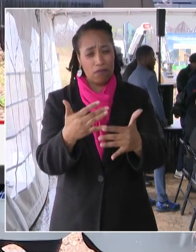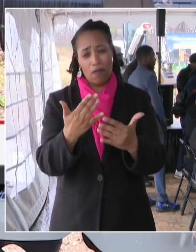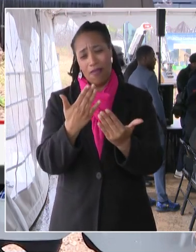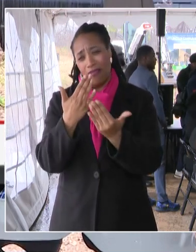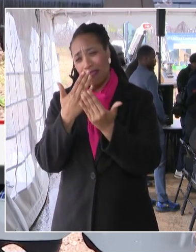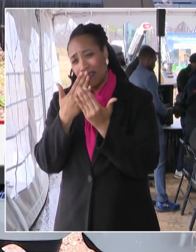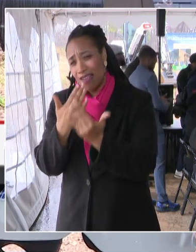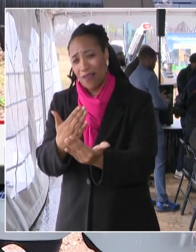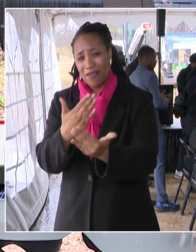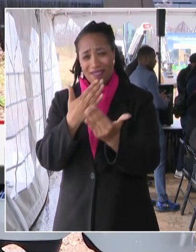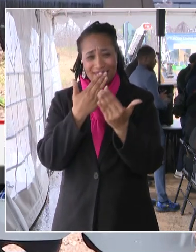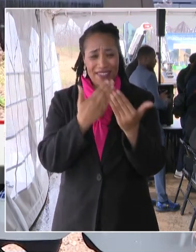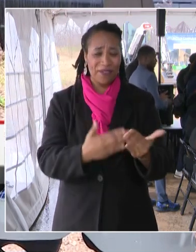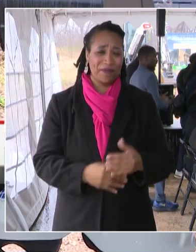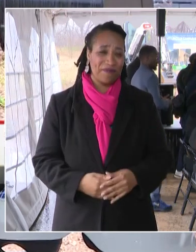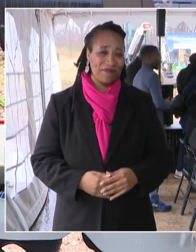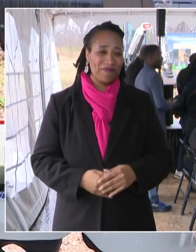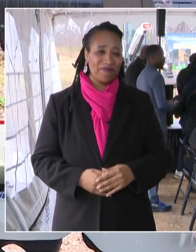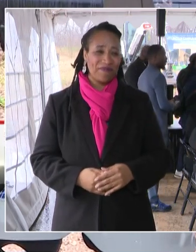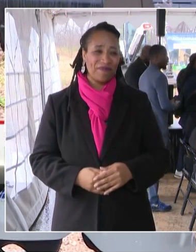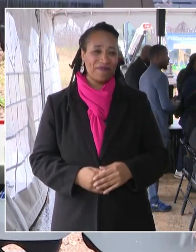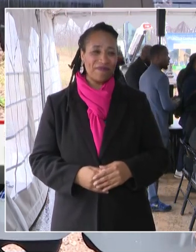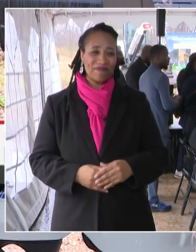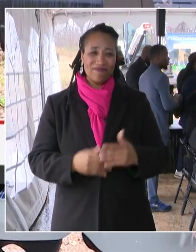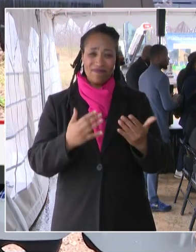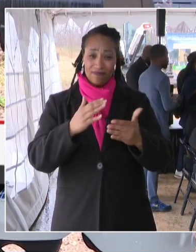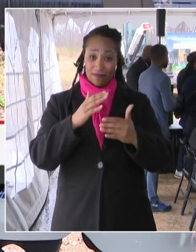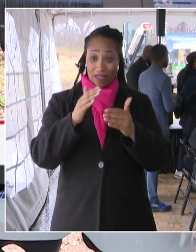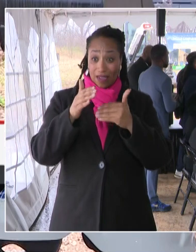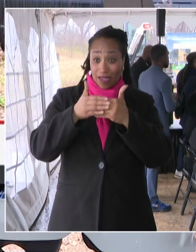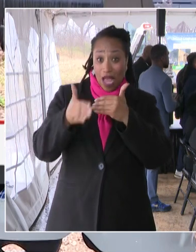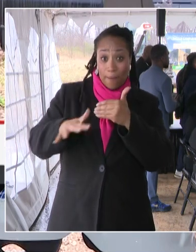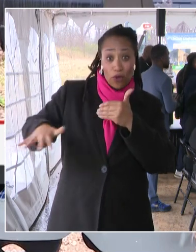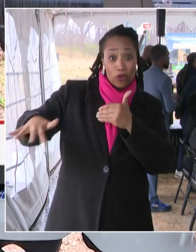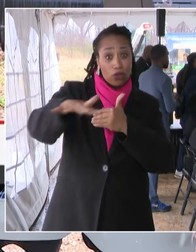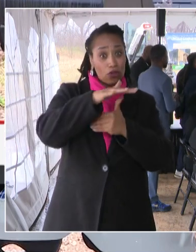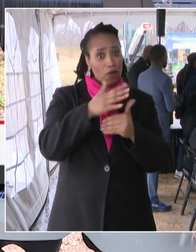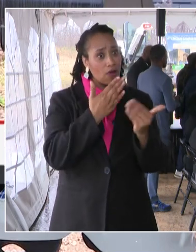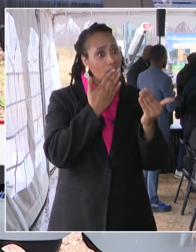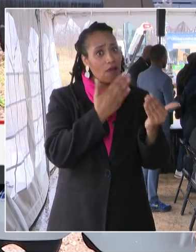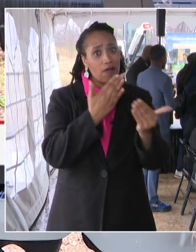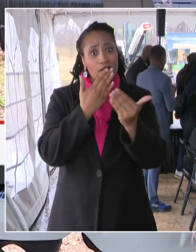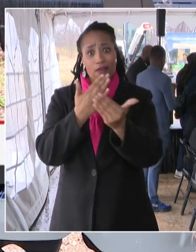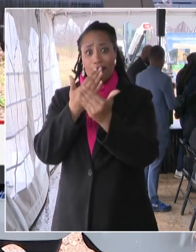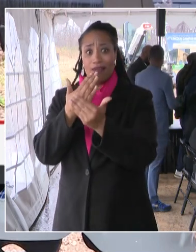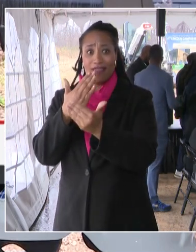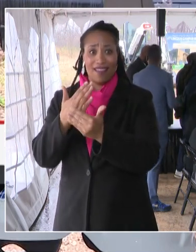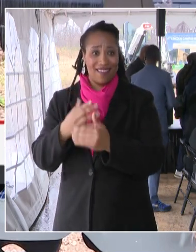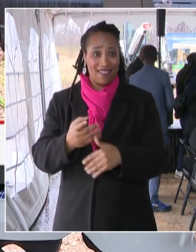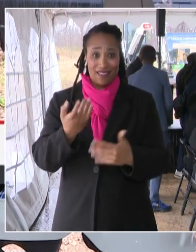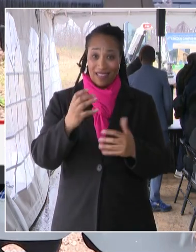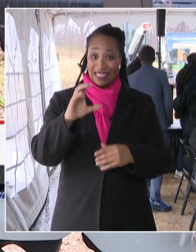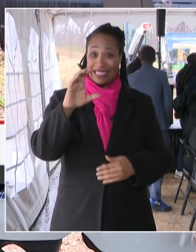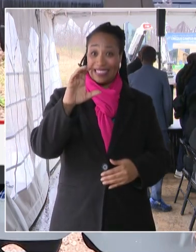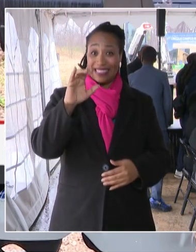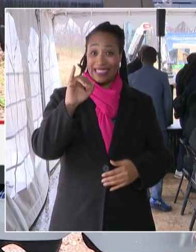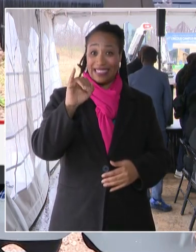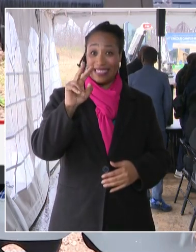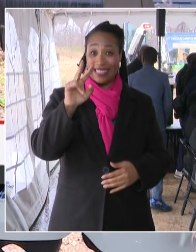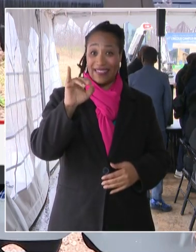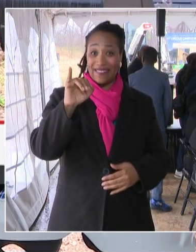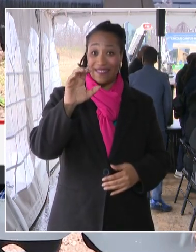the neighbors, the Fort Lincoln Civic Association, who sounded the drumbeat and kept it going. Perez